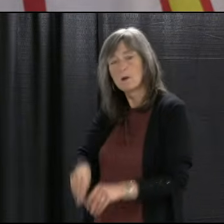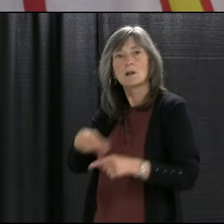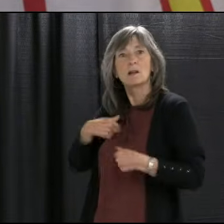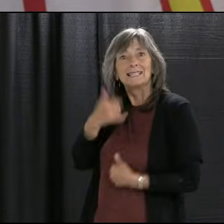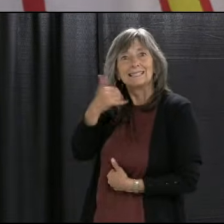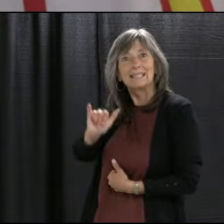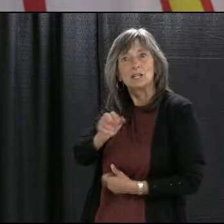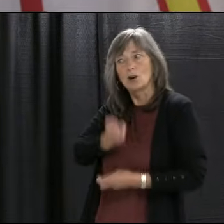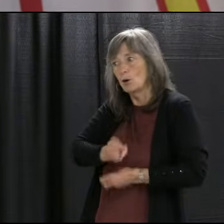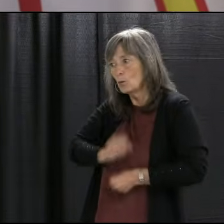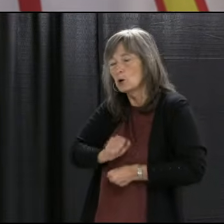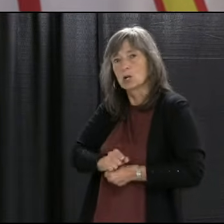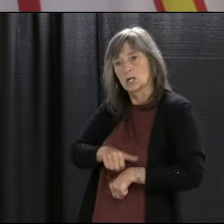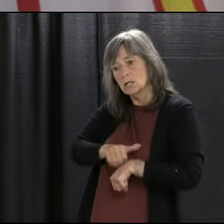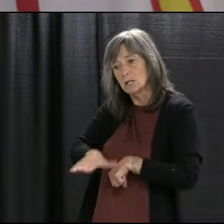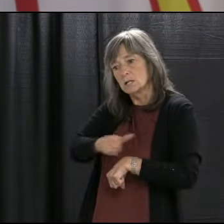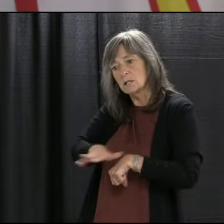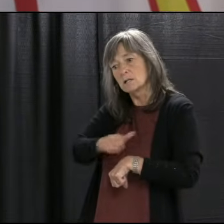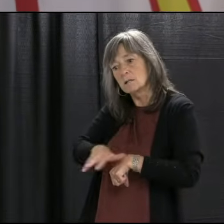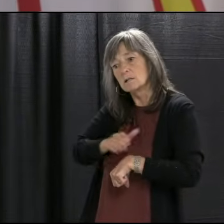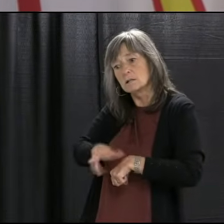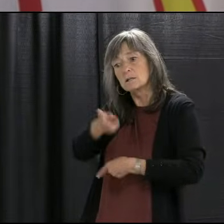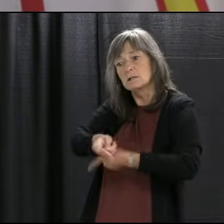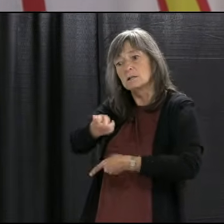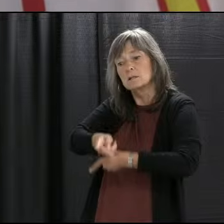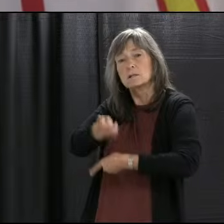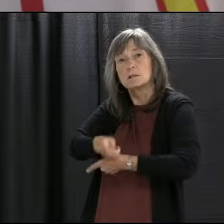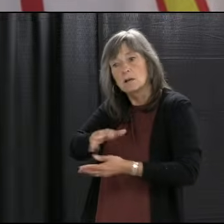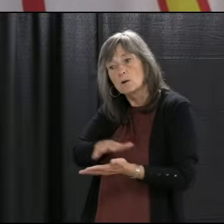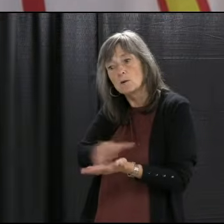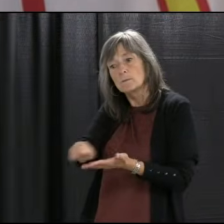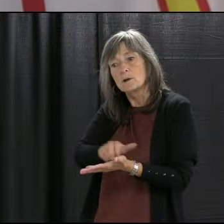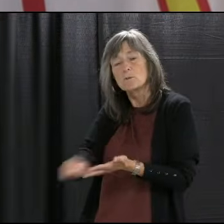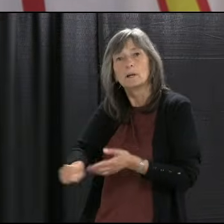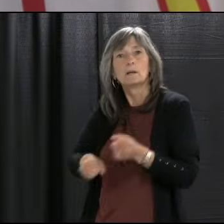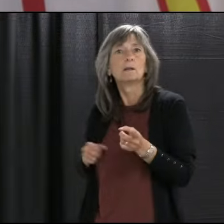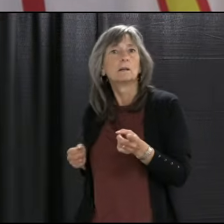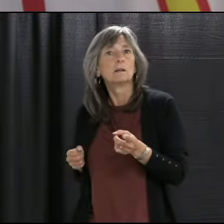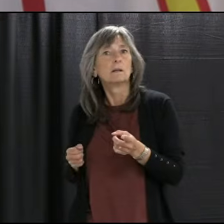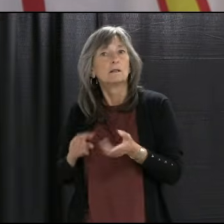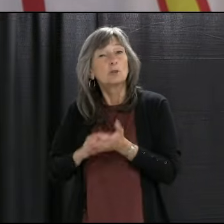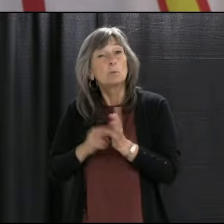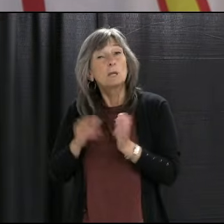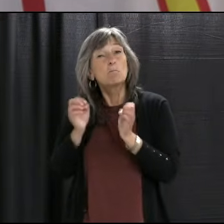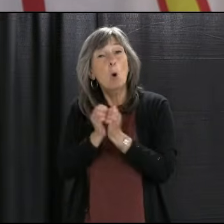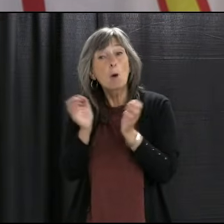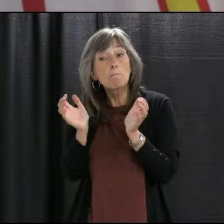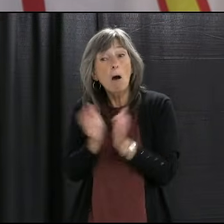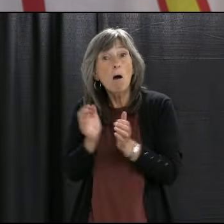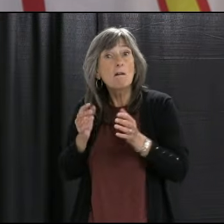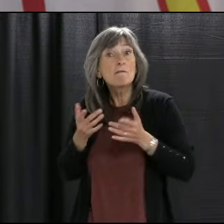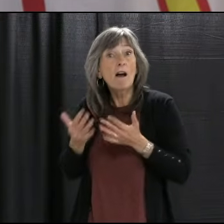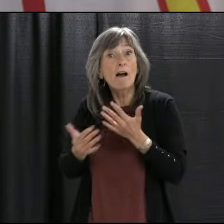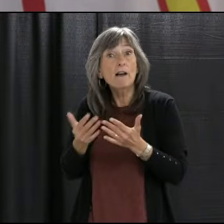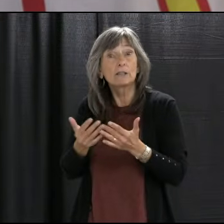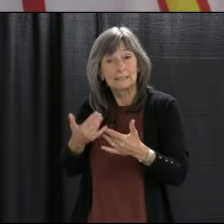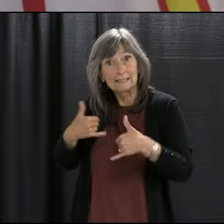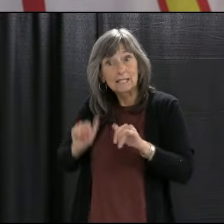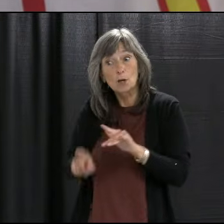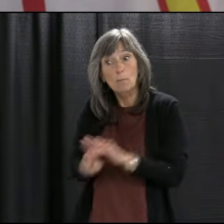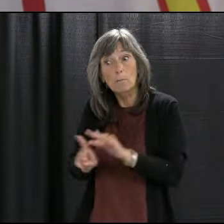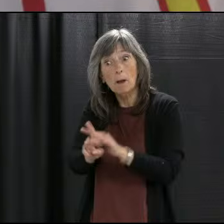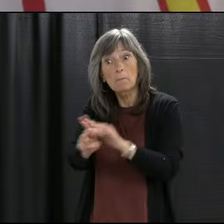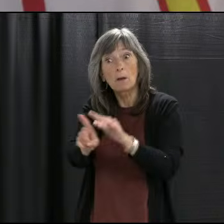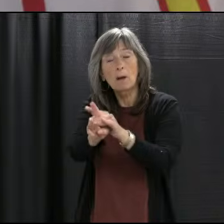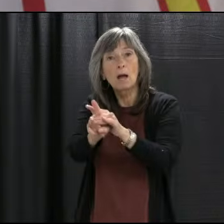work. People are stressed and tired as is. The more fires that crop up, the more strain the resources are going to